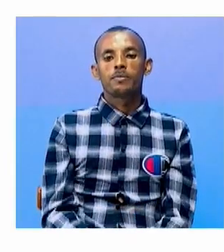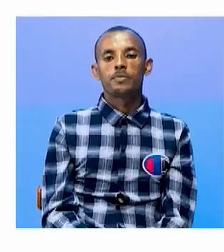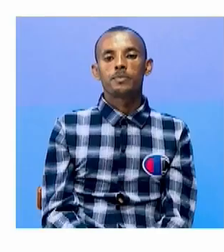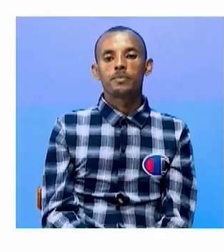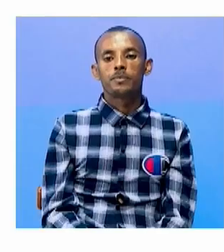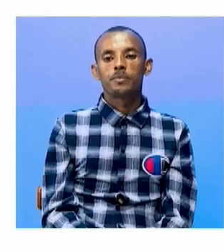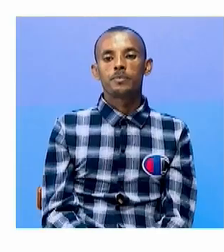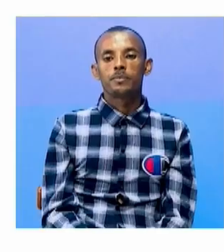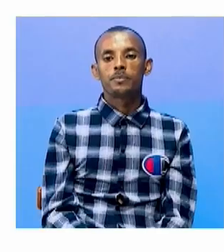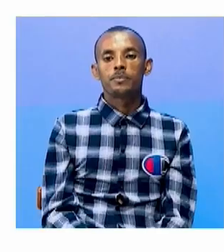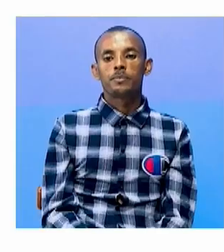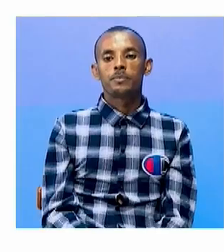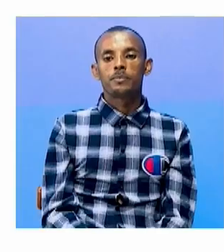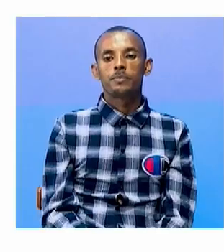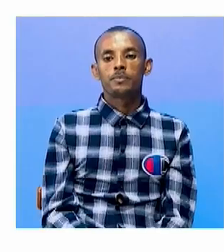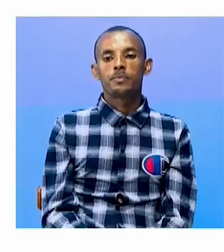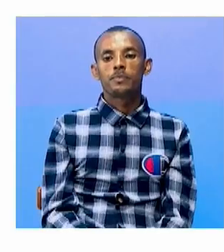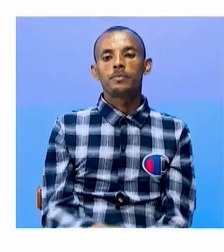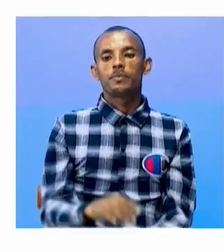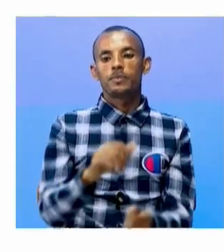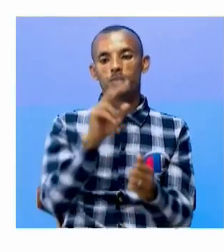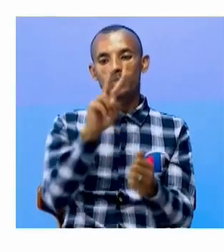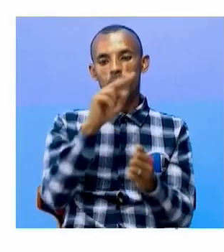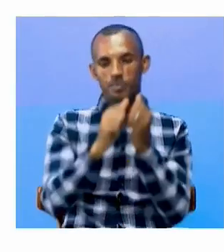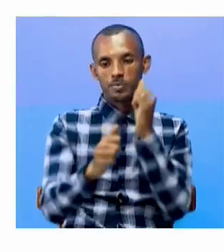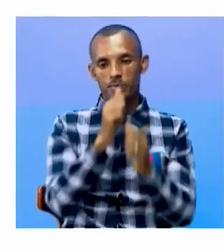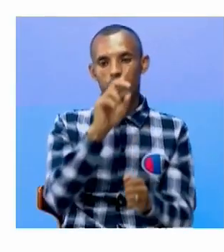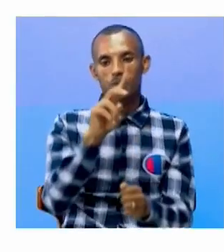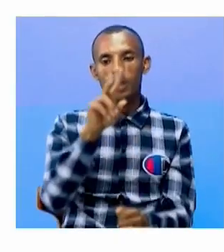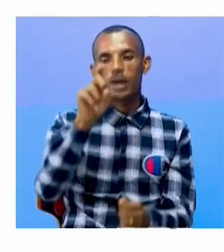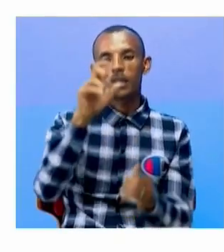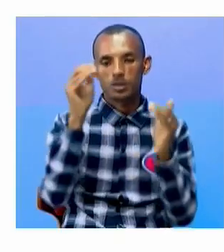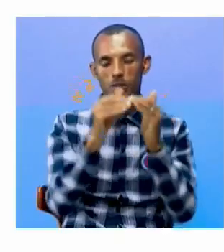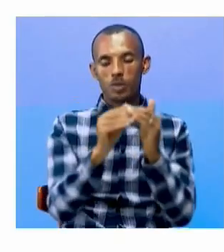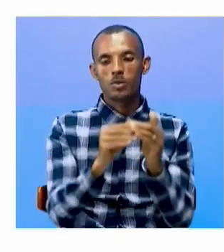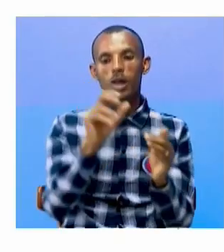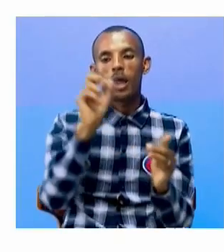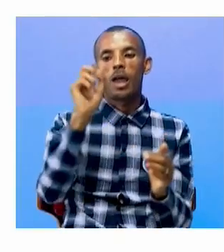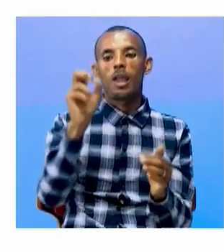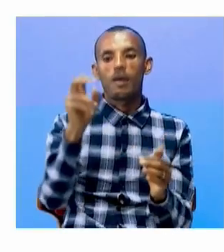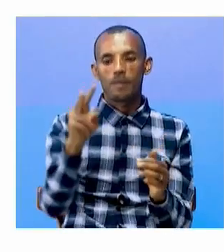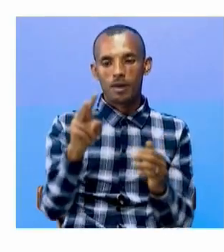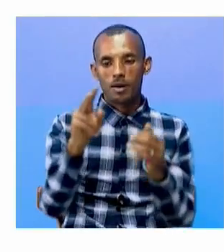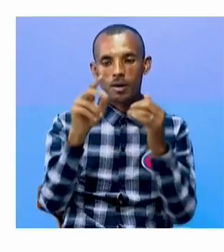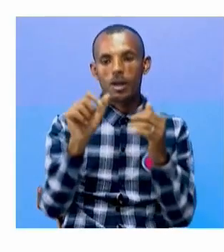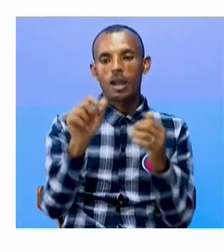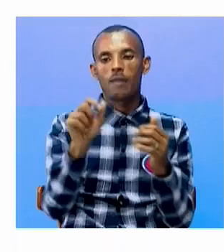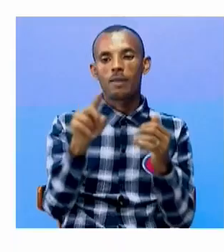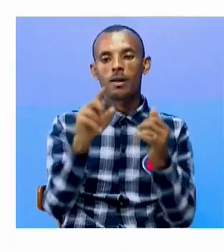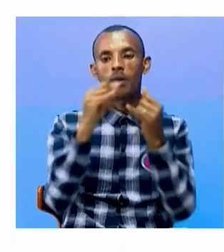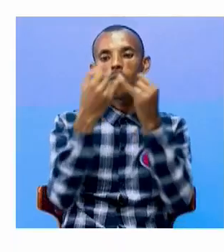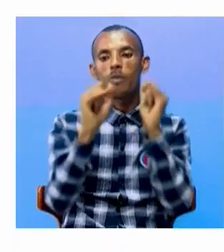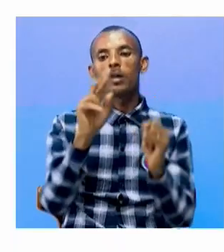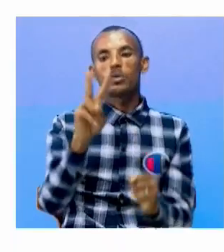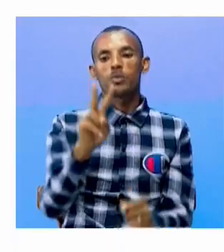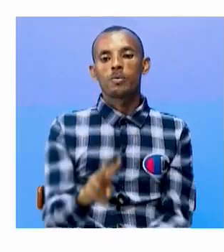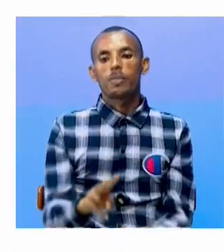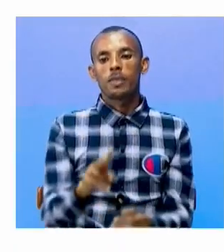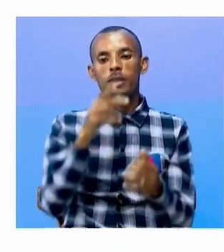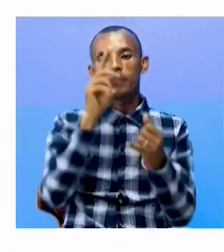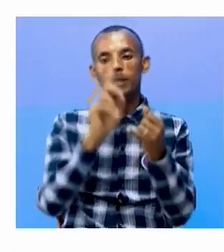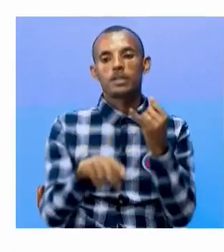by 2. This cancels out. X equal to 11 over 2 will be the final